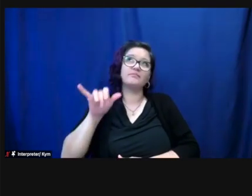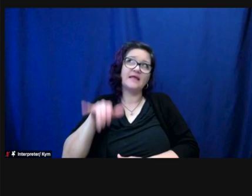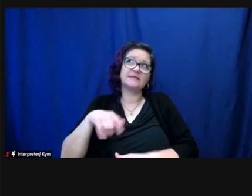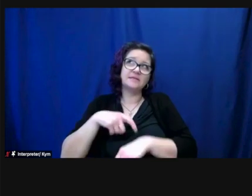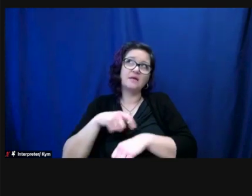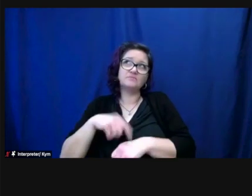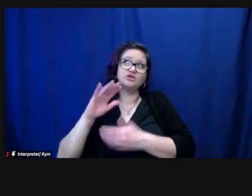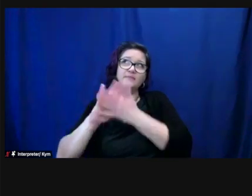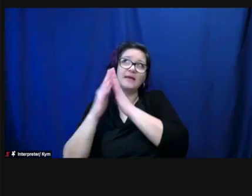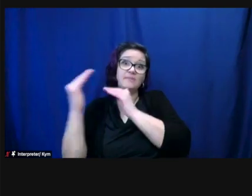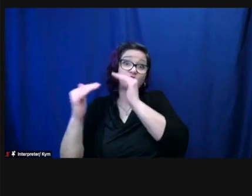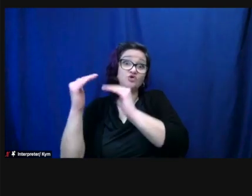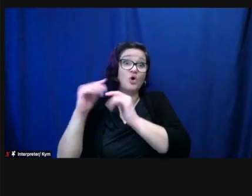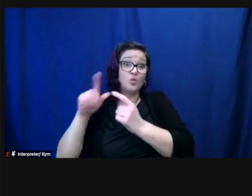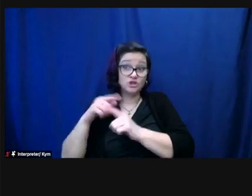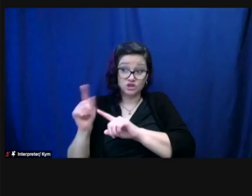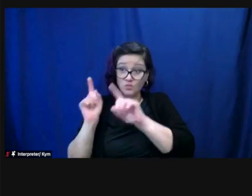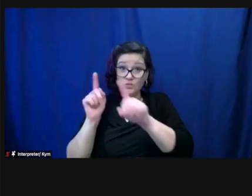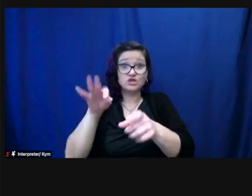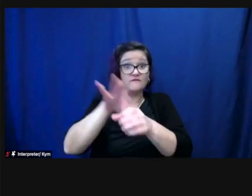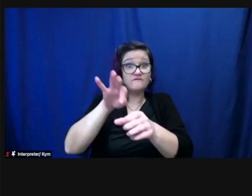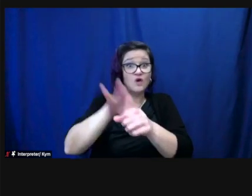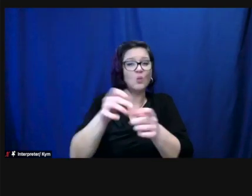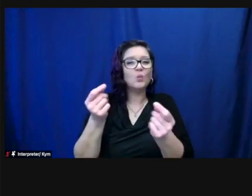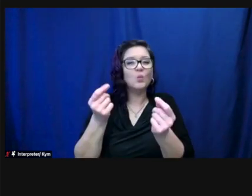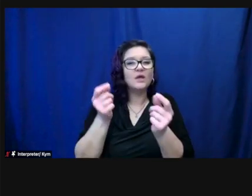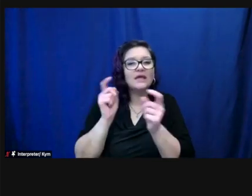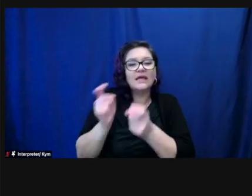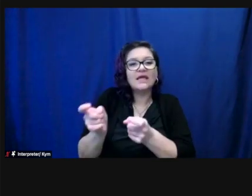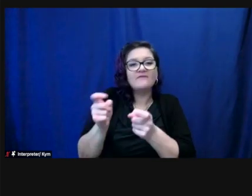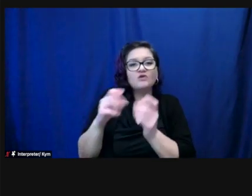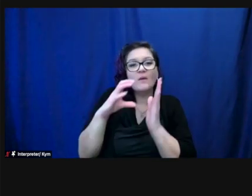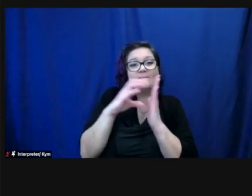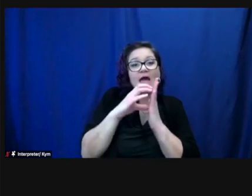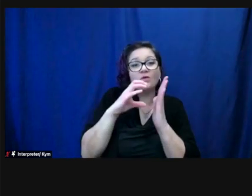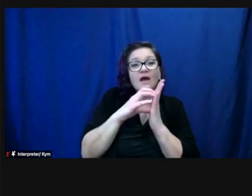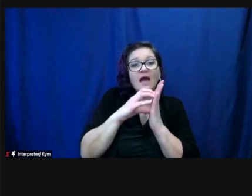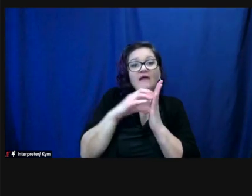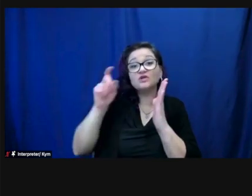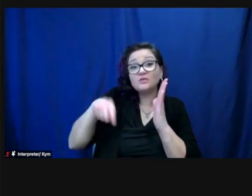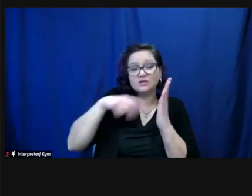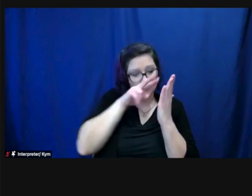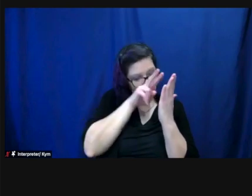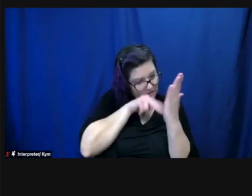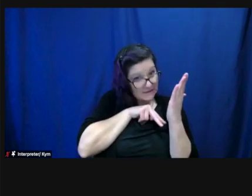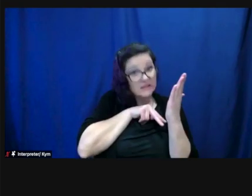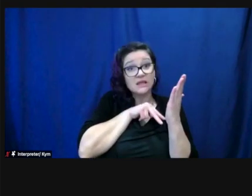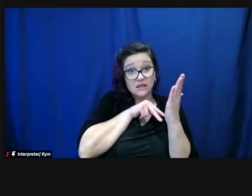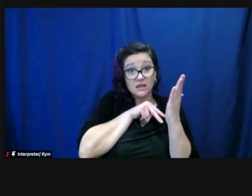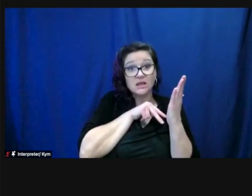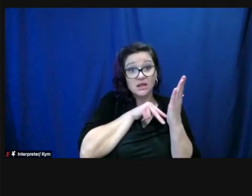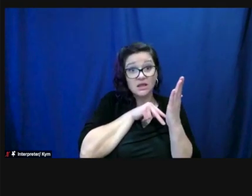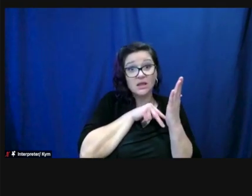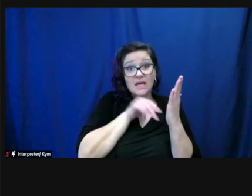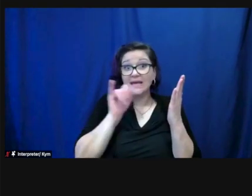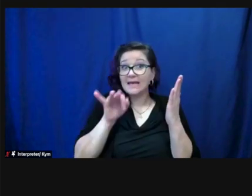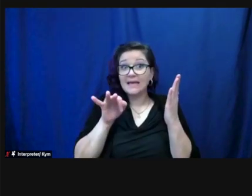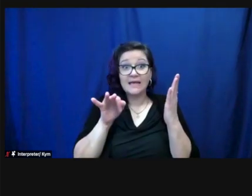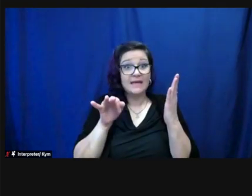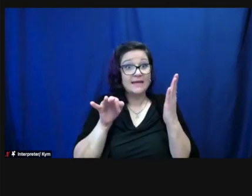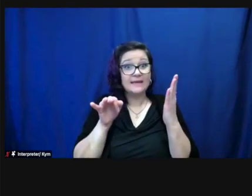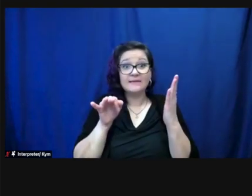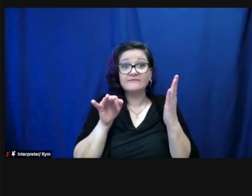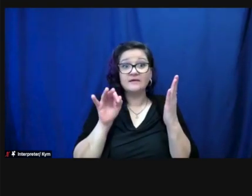she went to vote, they gave you a little short paragraph that you had to read. And if you did